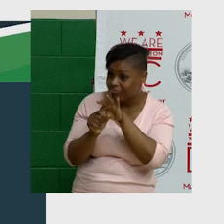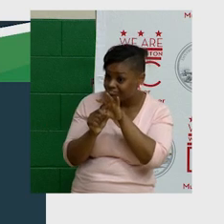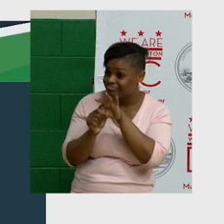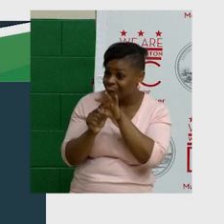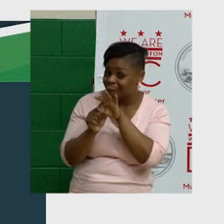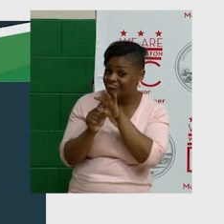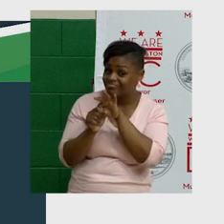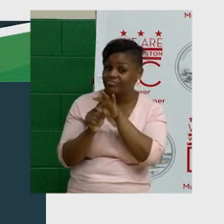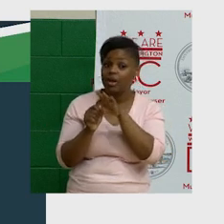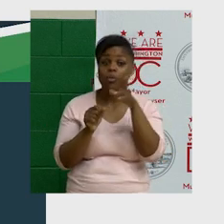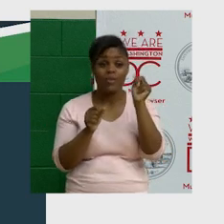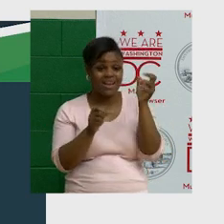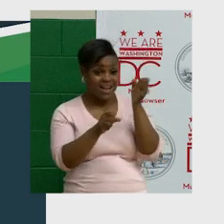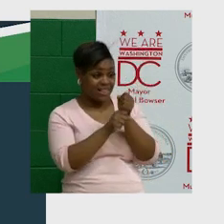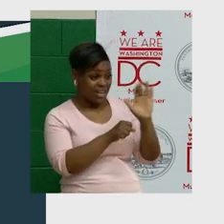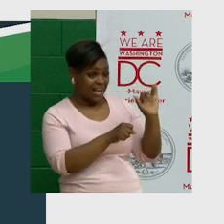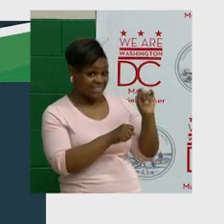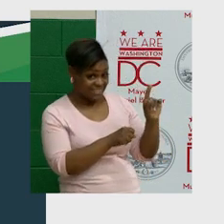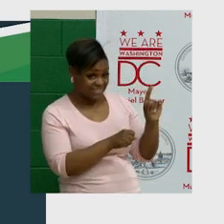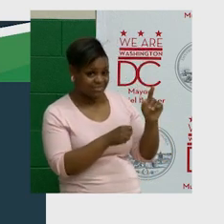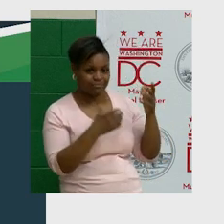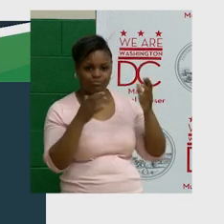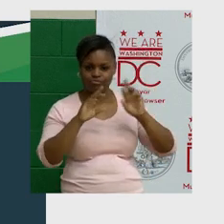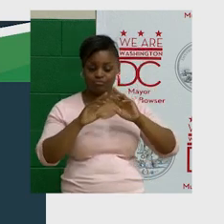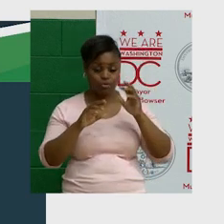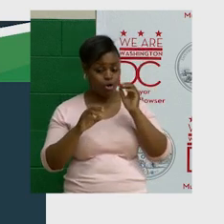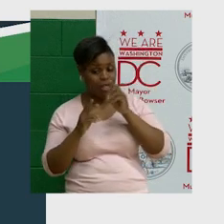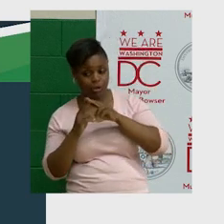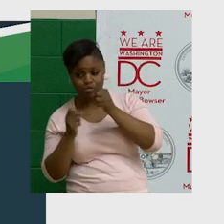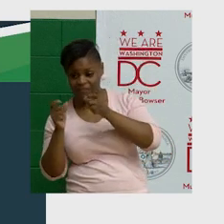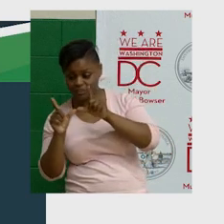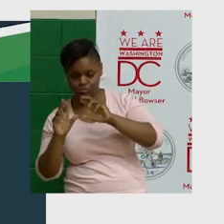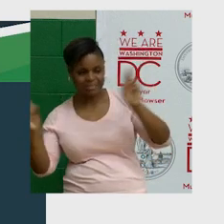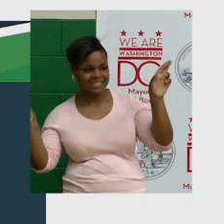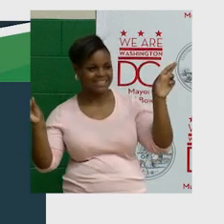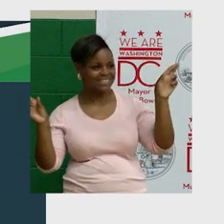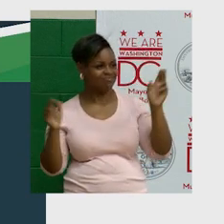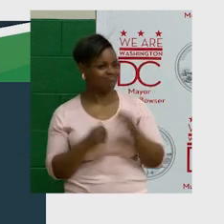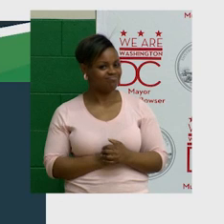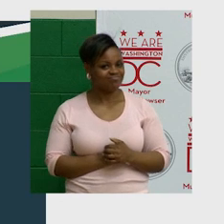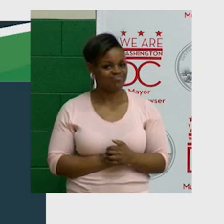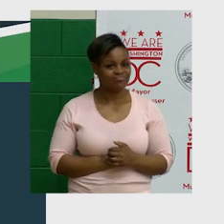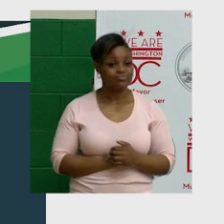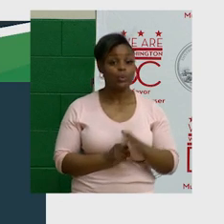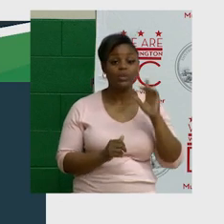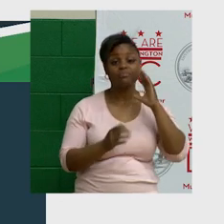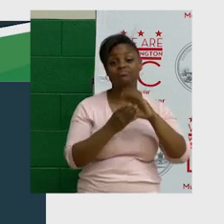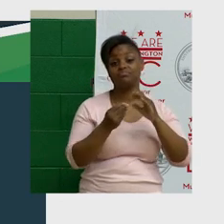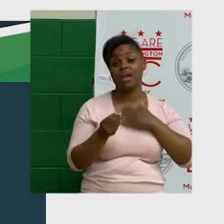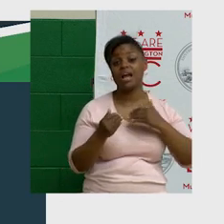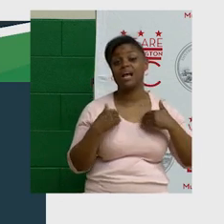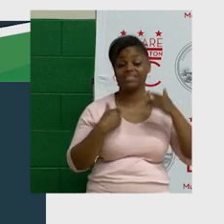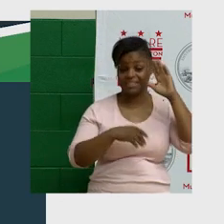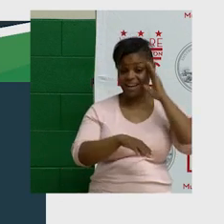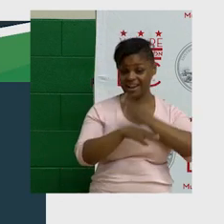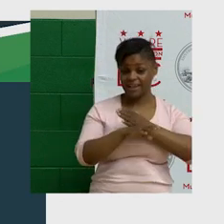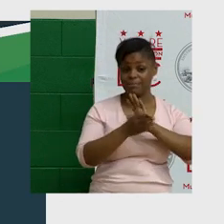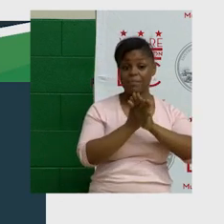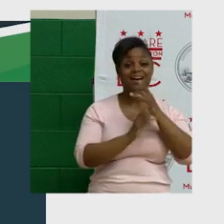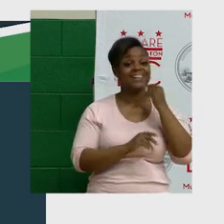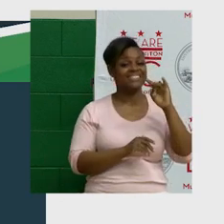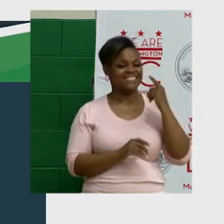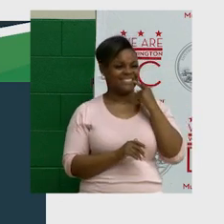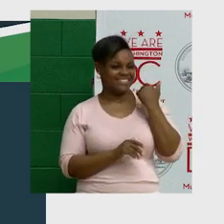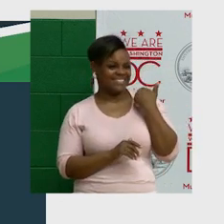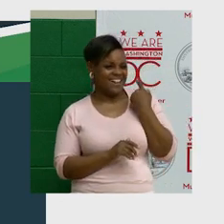they've gotten their DCID card or driver's license. And in fact, I'll tell you a little story. My son, Christoph, my youngest son, turned